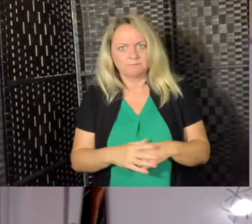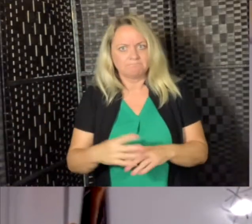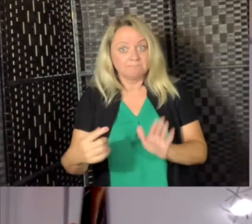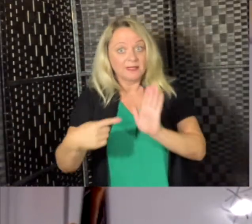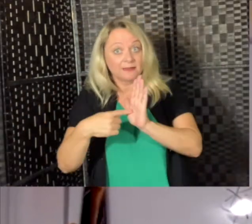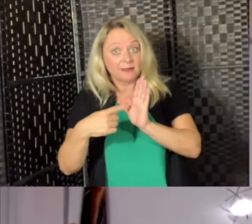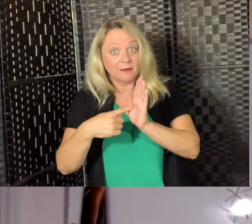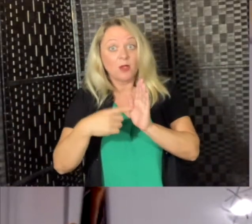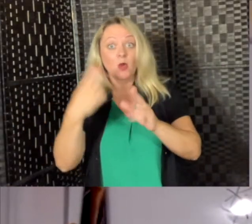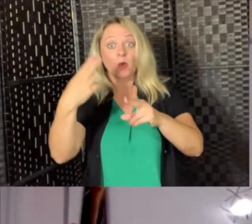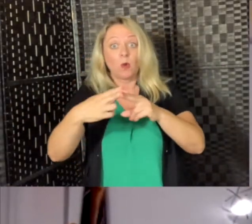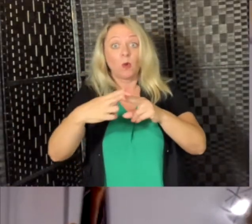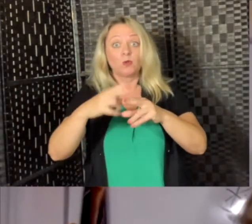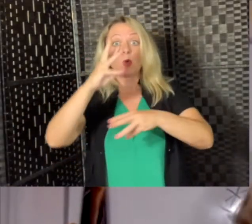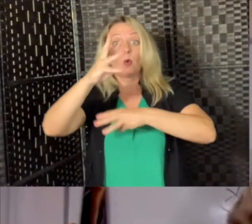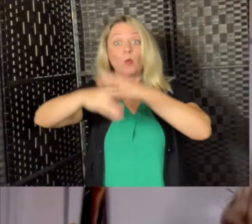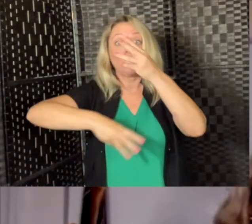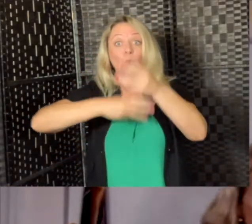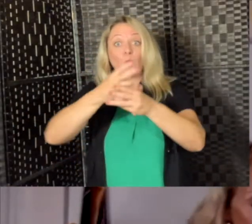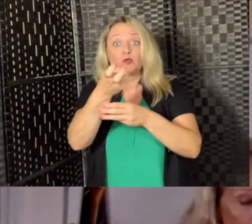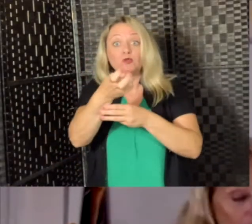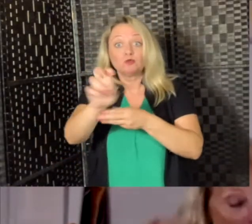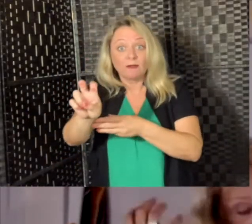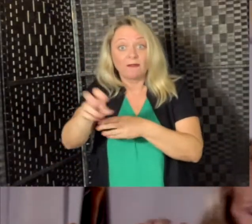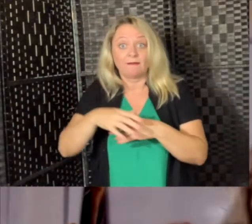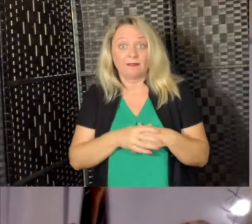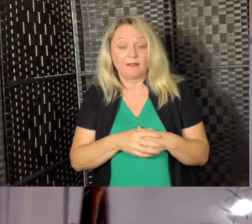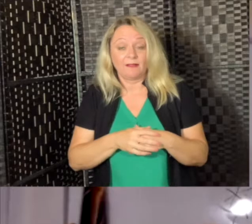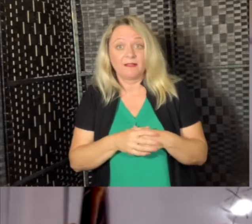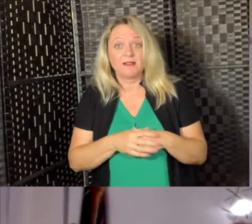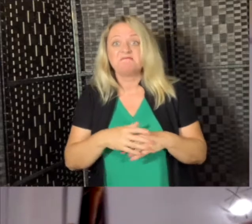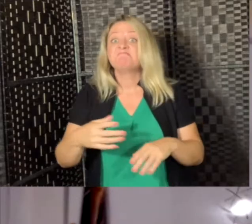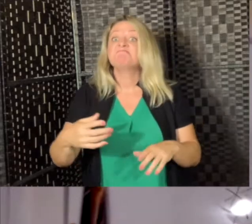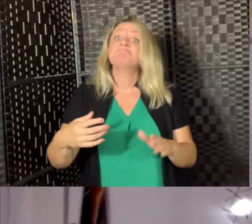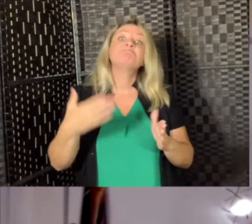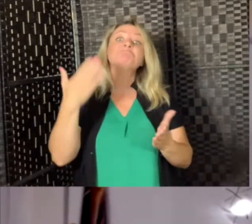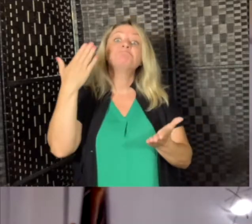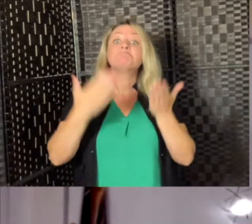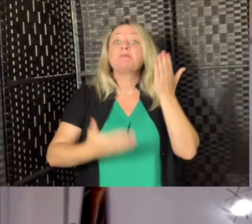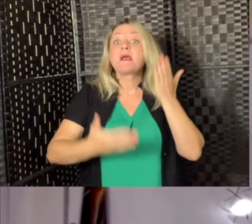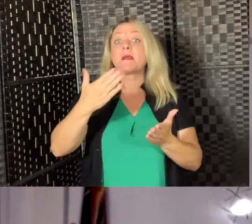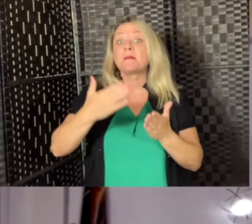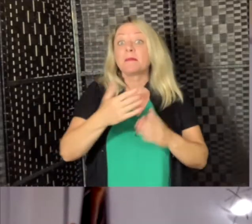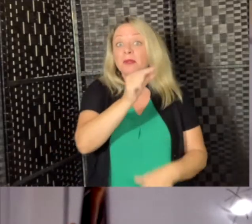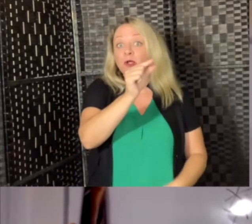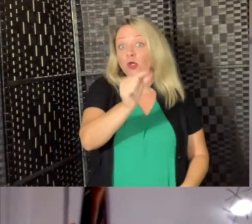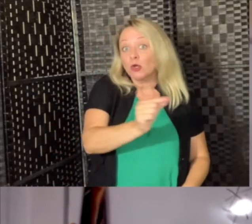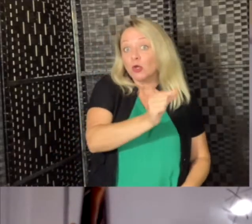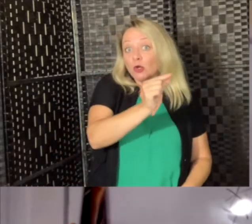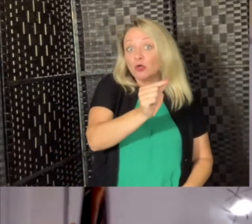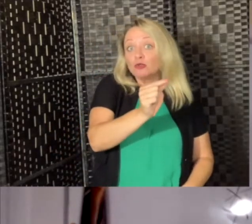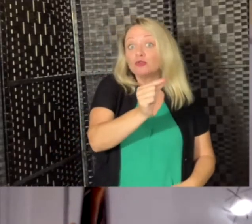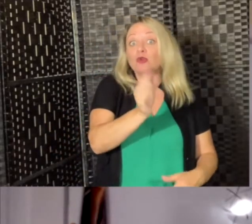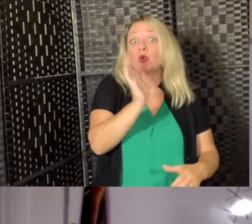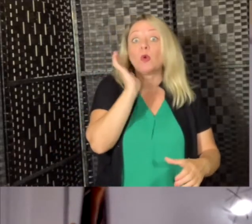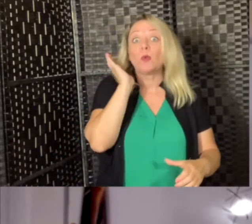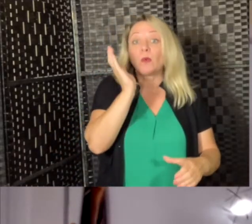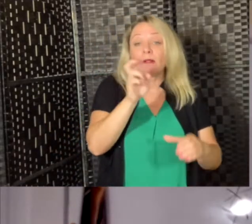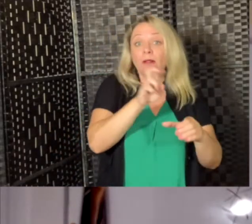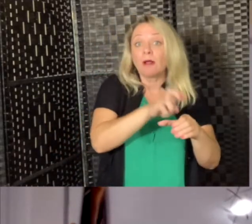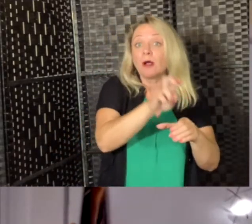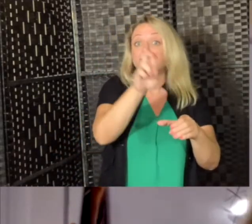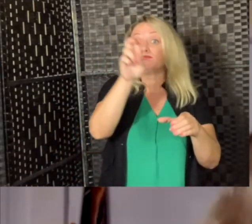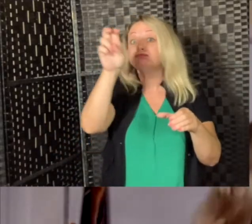world. Now, becoming an exquisite world traveler in our pairing